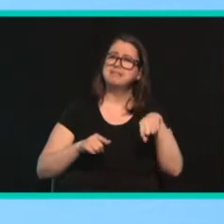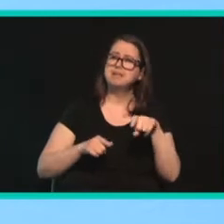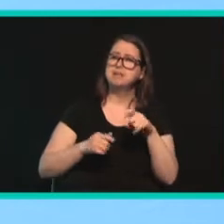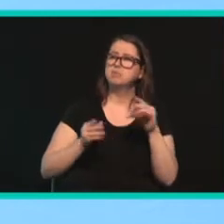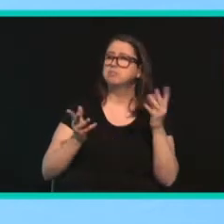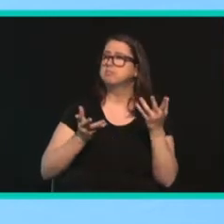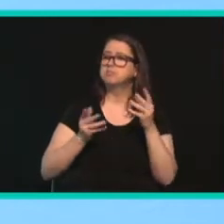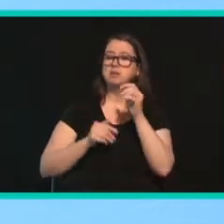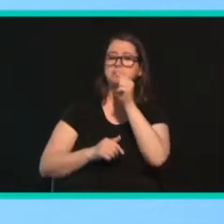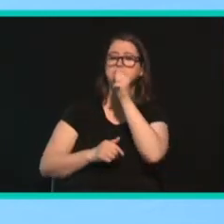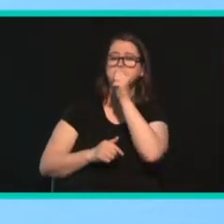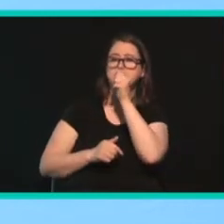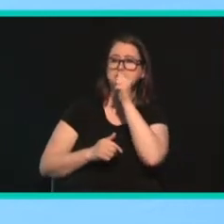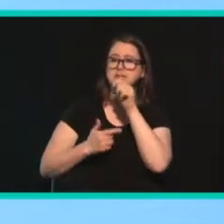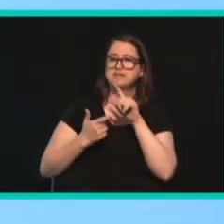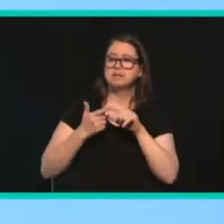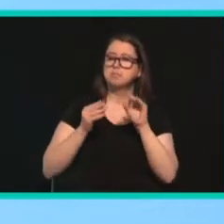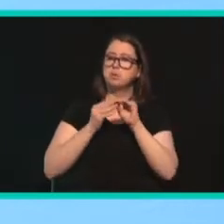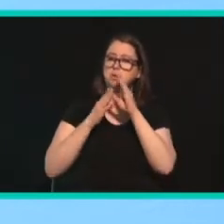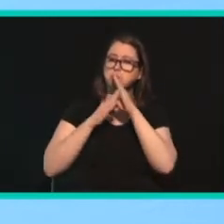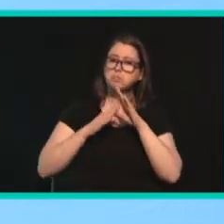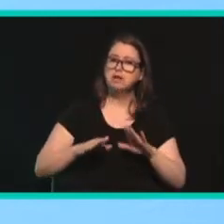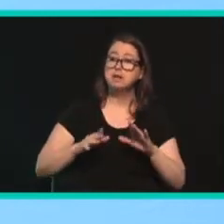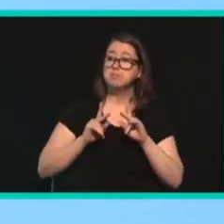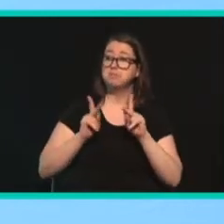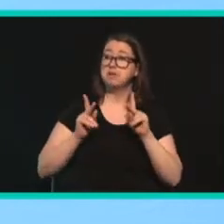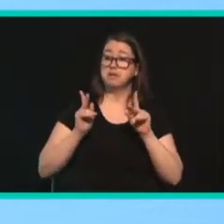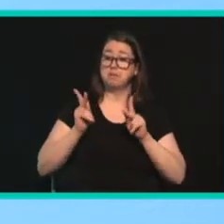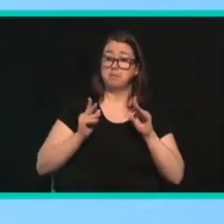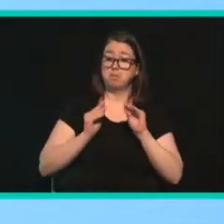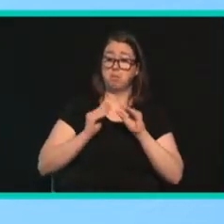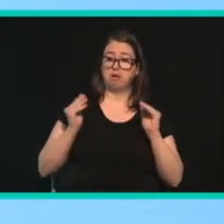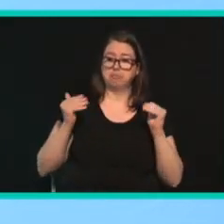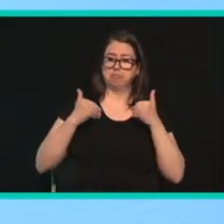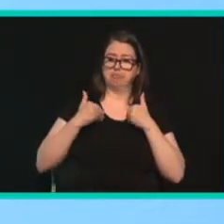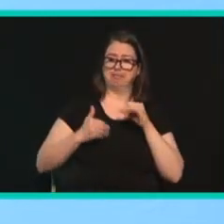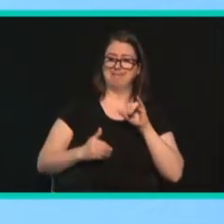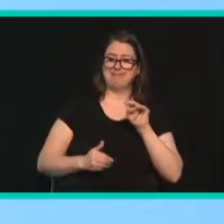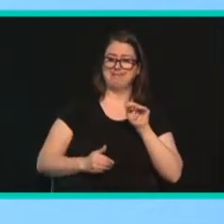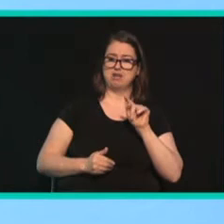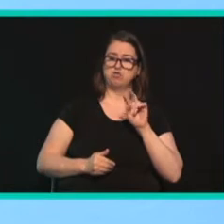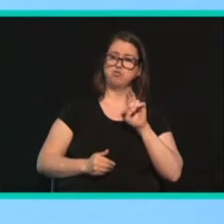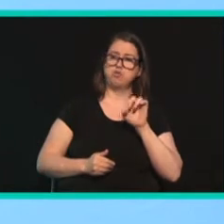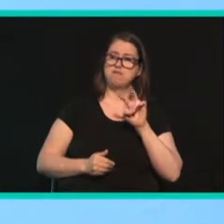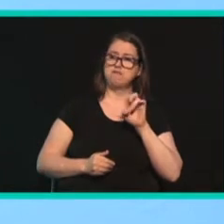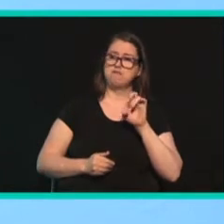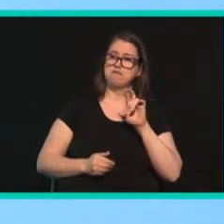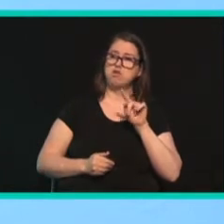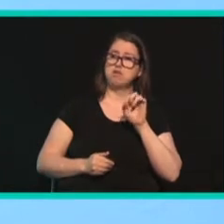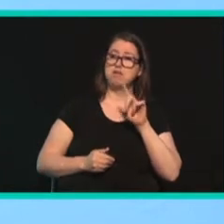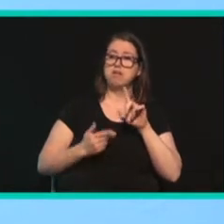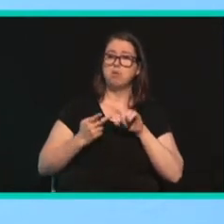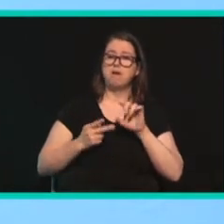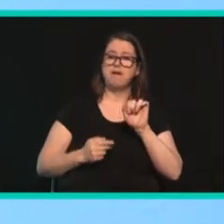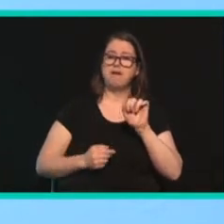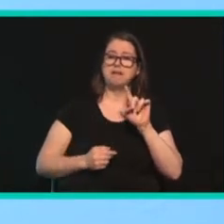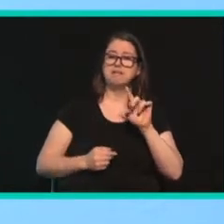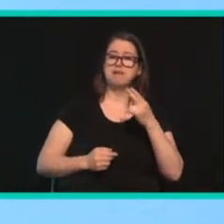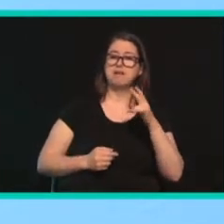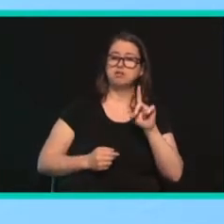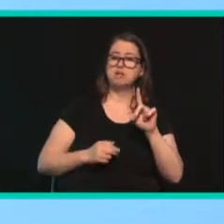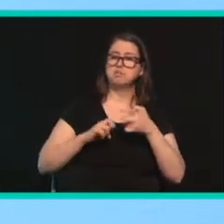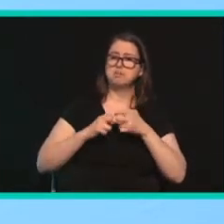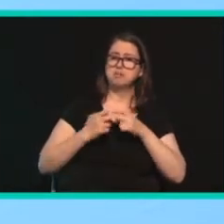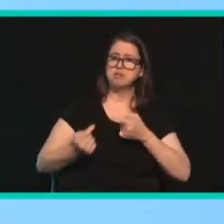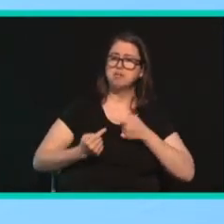privacy. They need quiet. Think about people who are introverted, people with ADHD or sensory issues. Quietness and privacy is actually the most important thing for